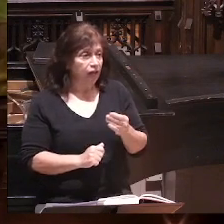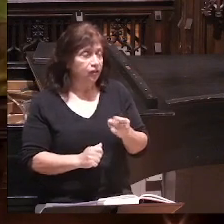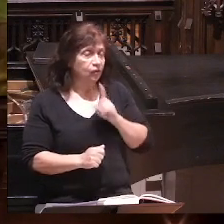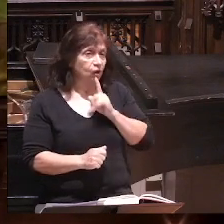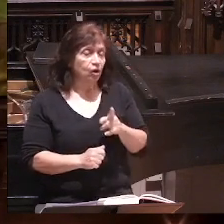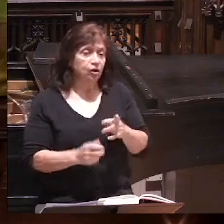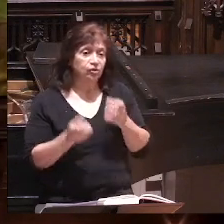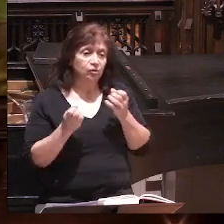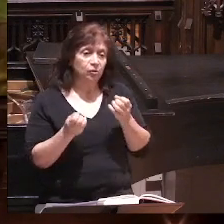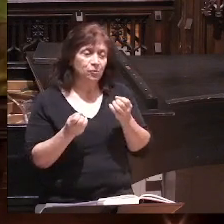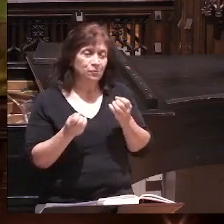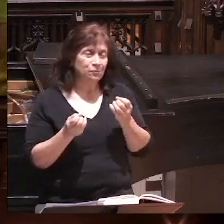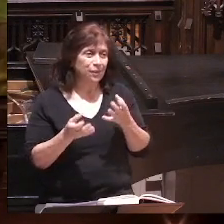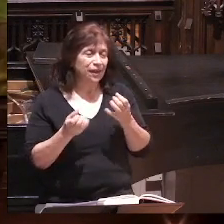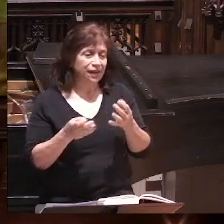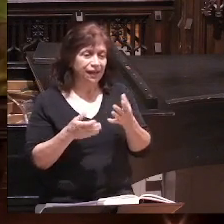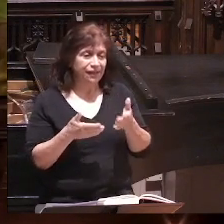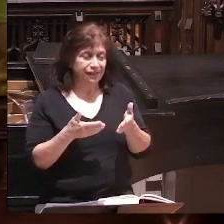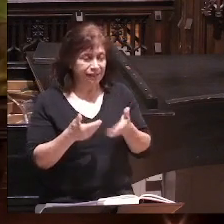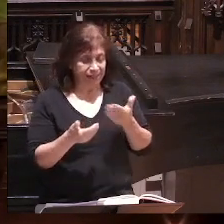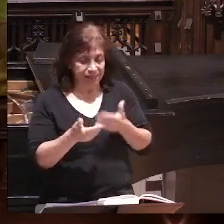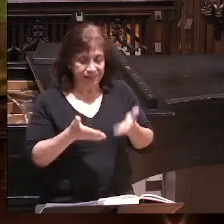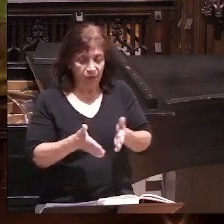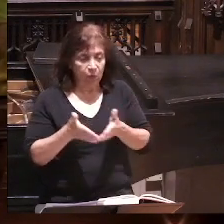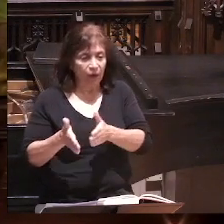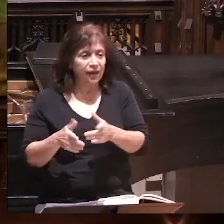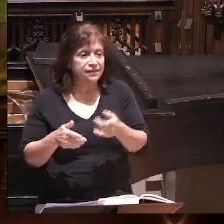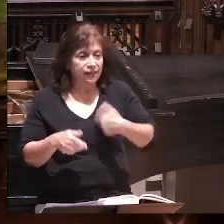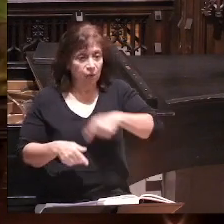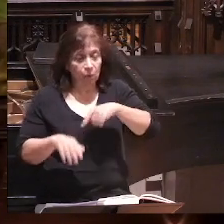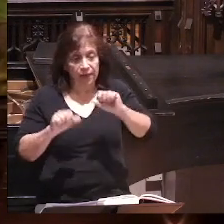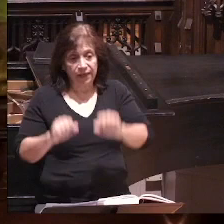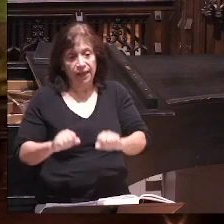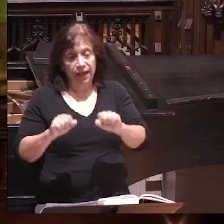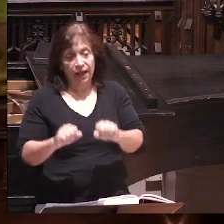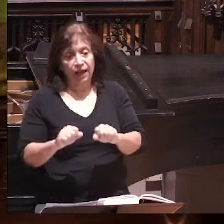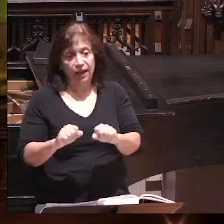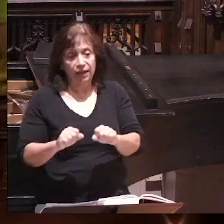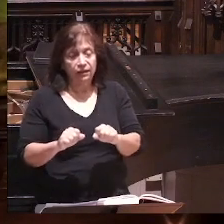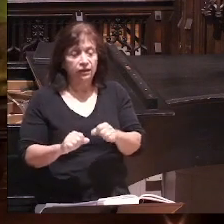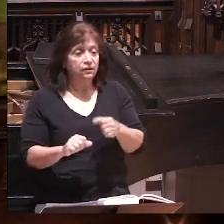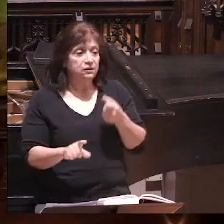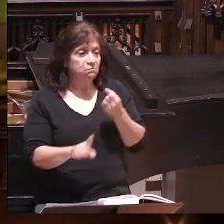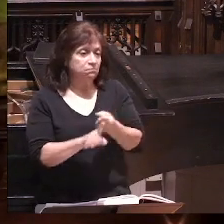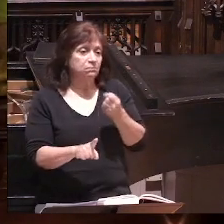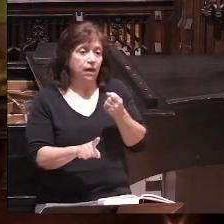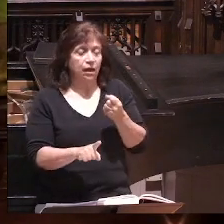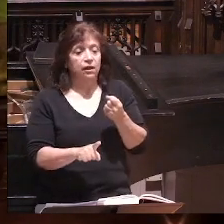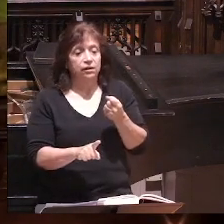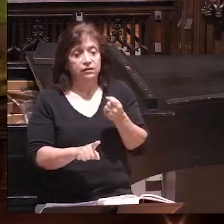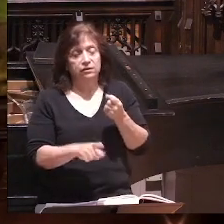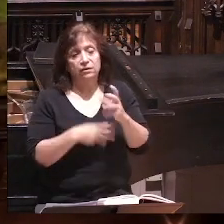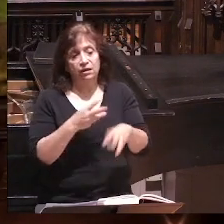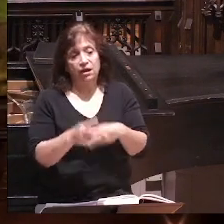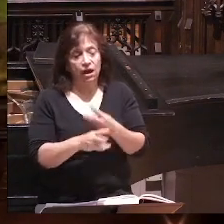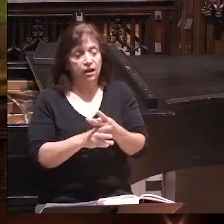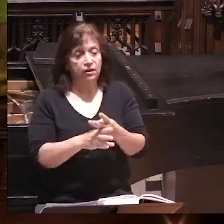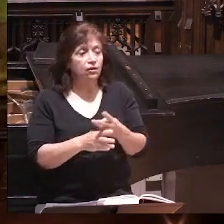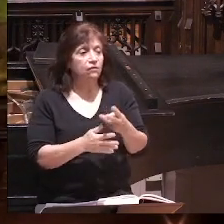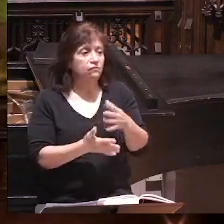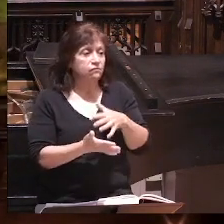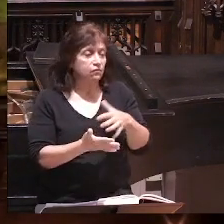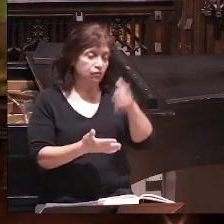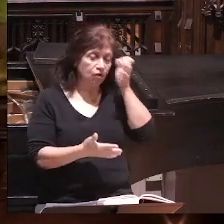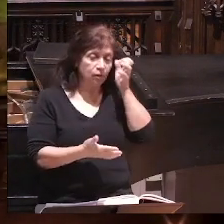number of really easy ways that we can make a big difference in the kind of waste that we